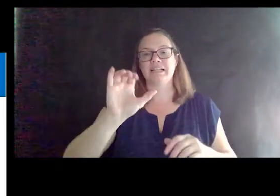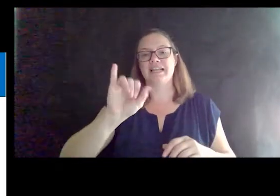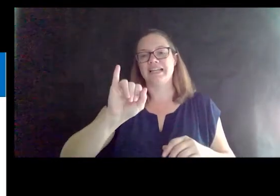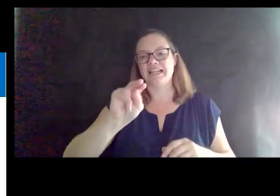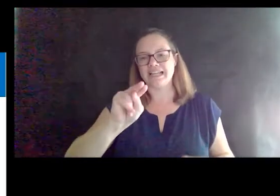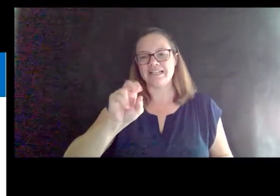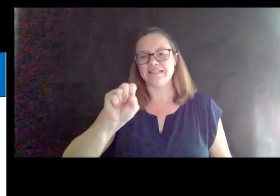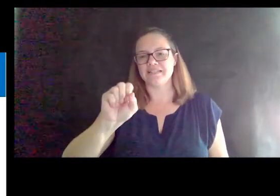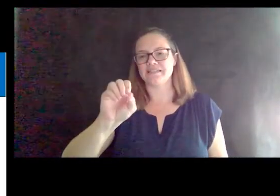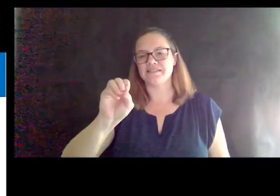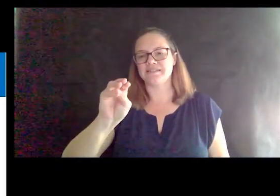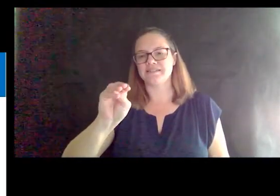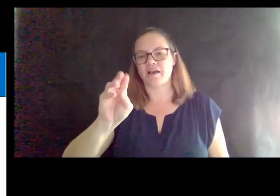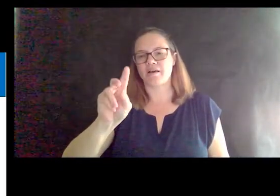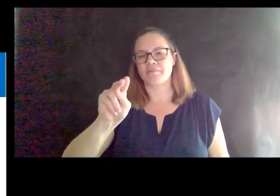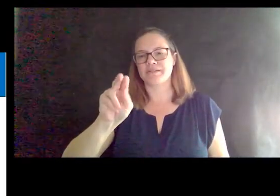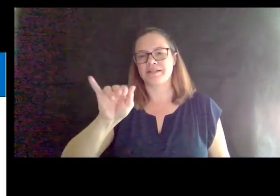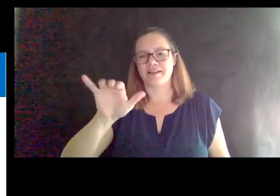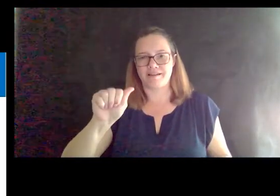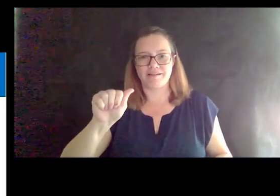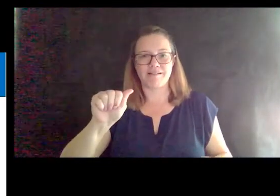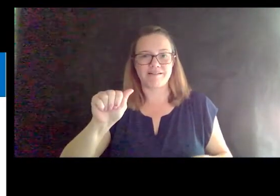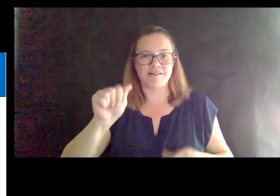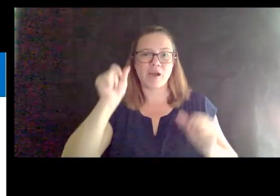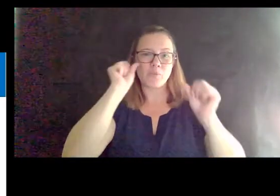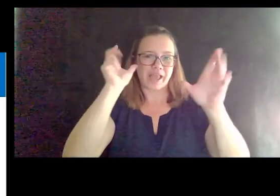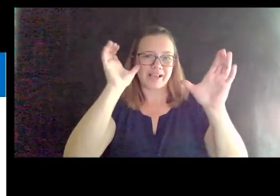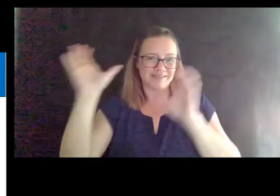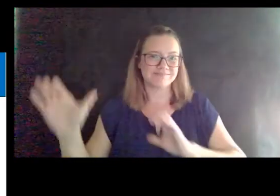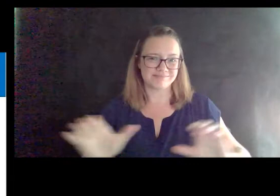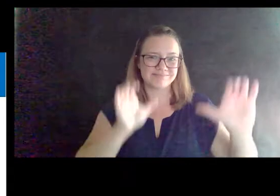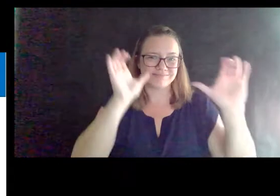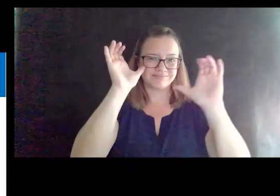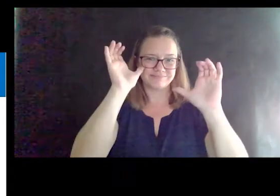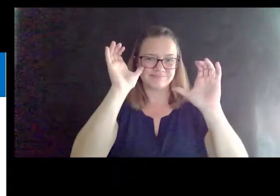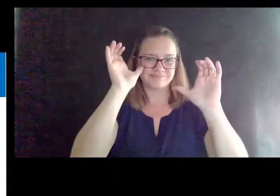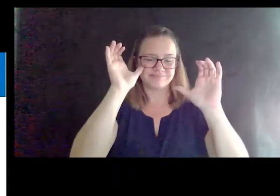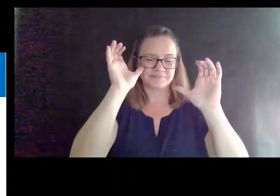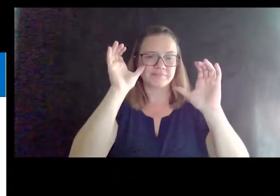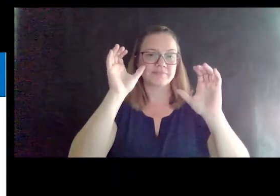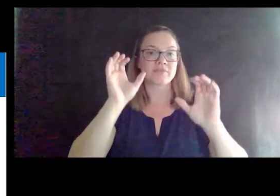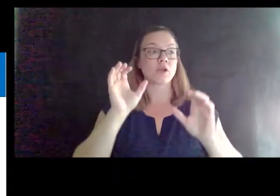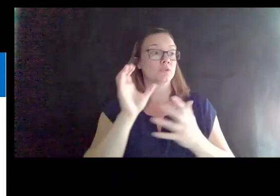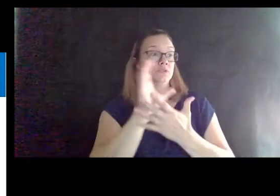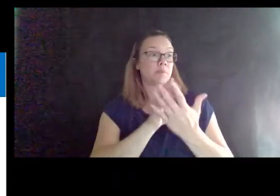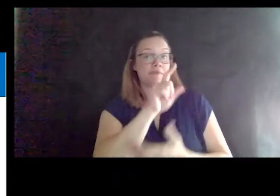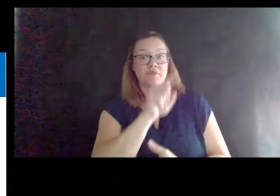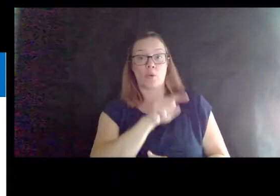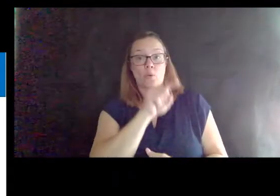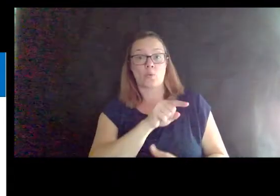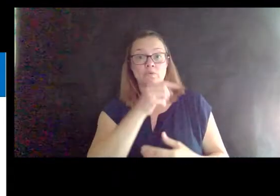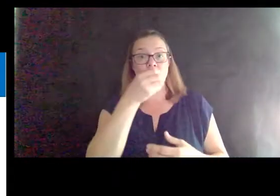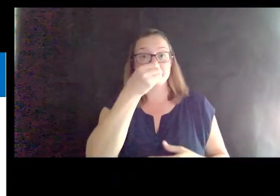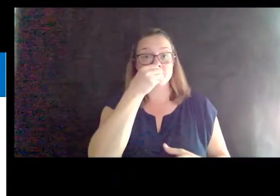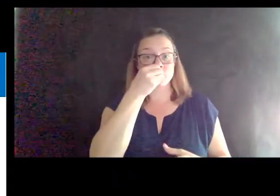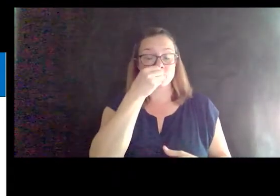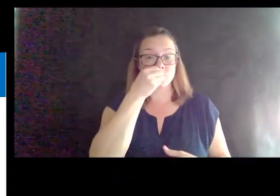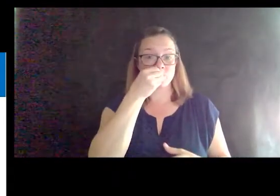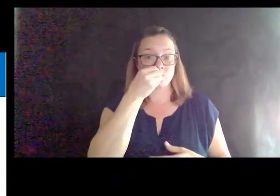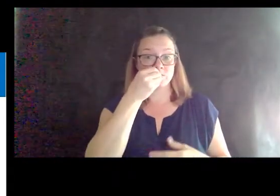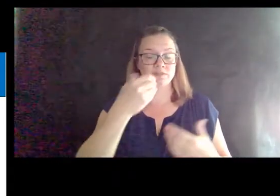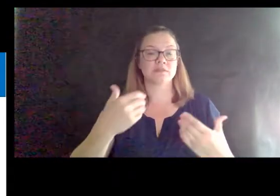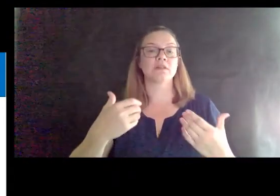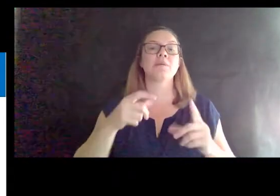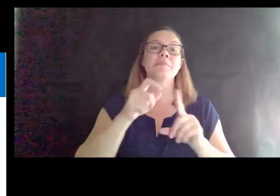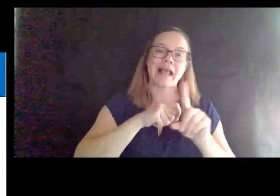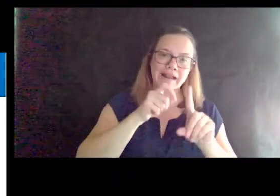throughout the evening or throughout the night. And again, some of those foods that are coming up on these lists that were